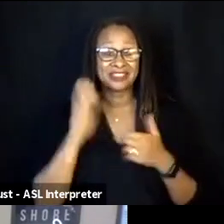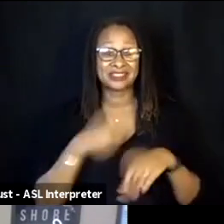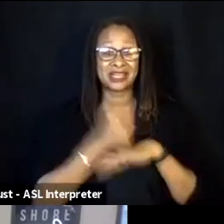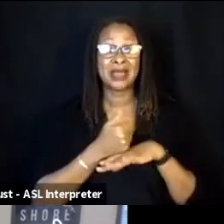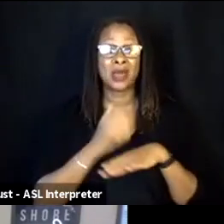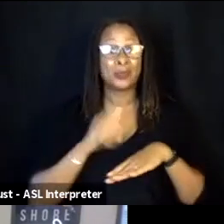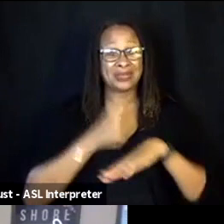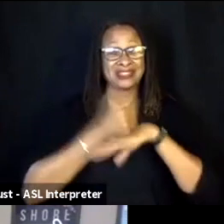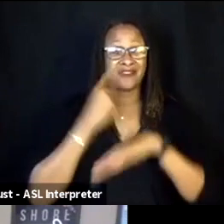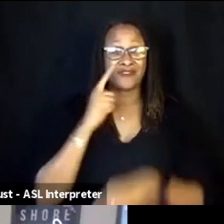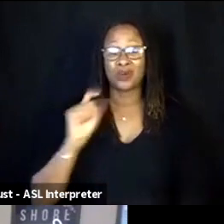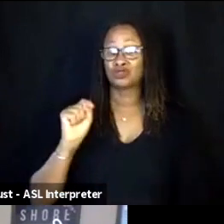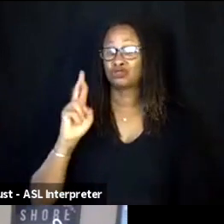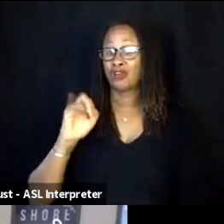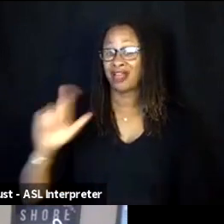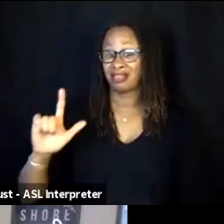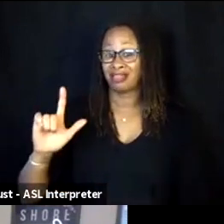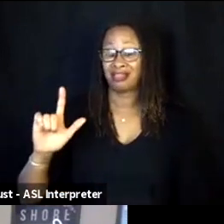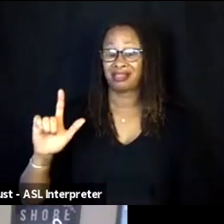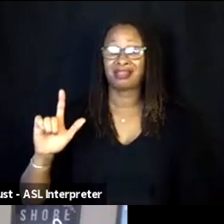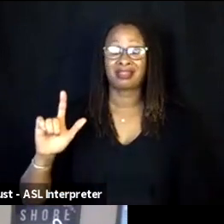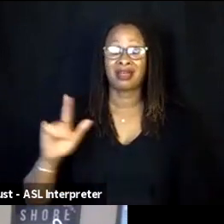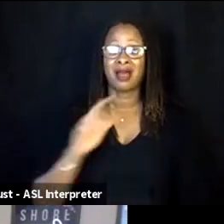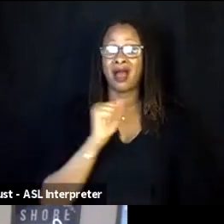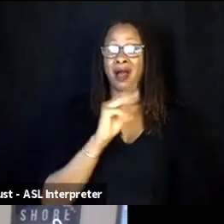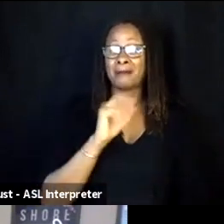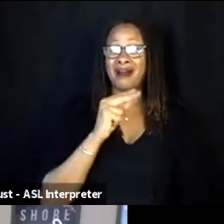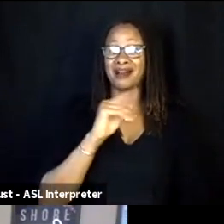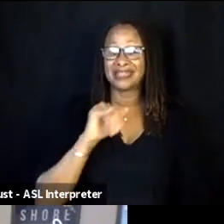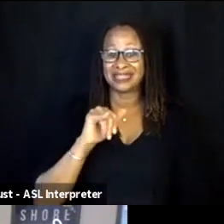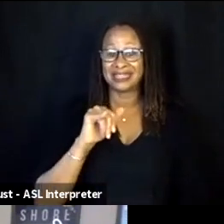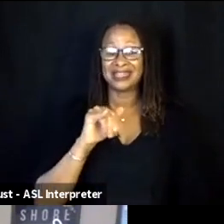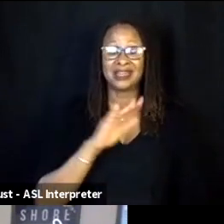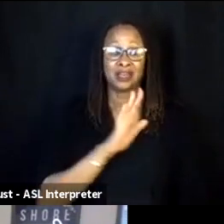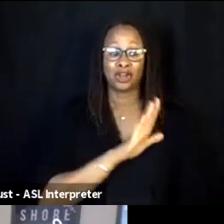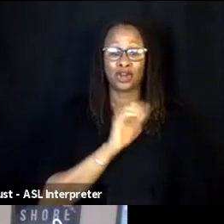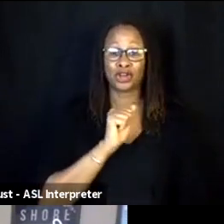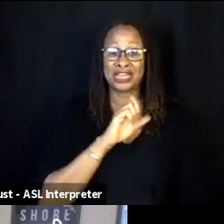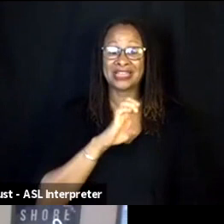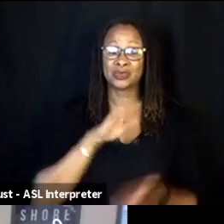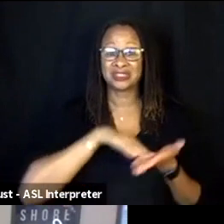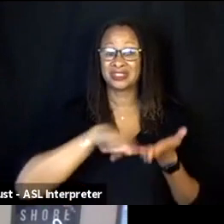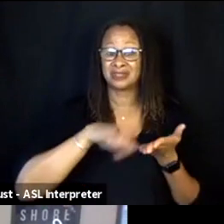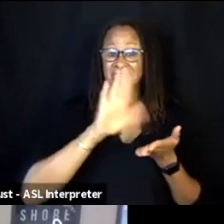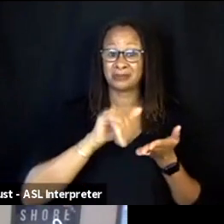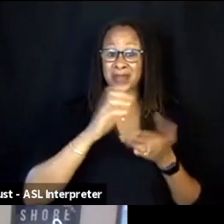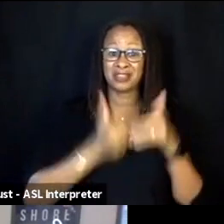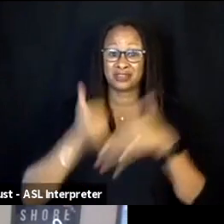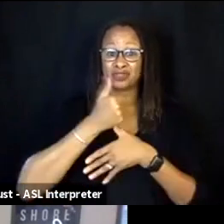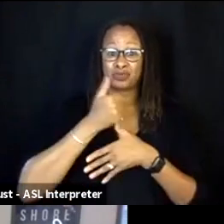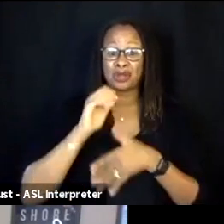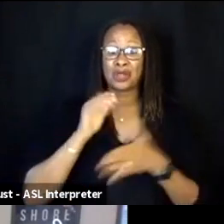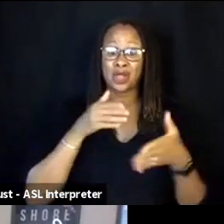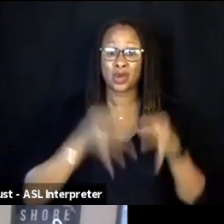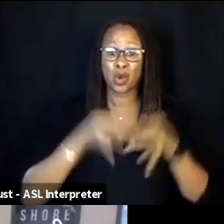trial. So Imani's case was summarily dismissed by the Supreme Court of California. The decision was made that